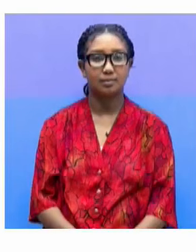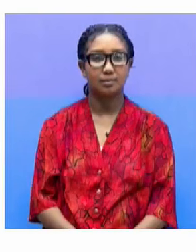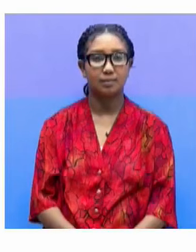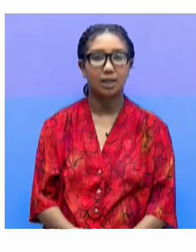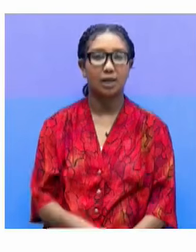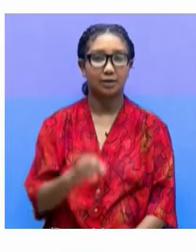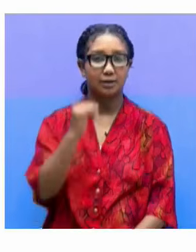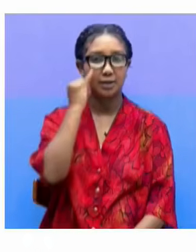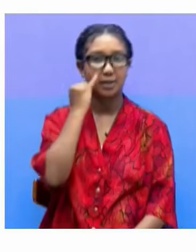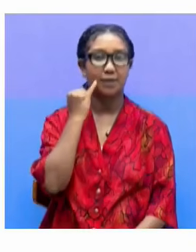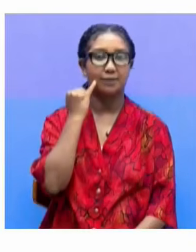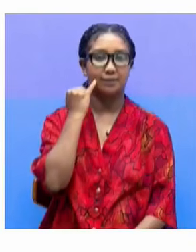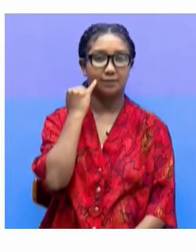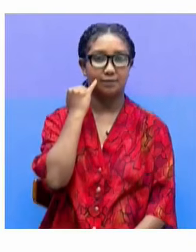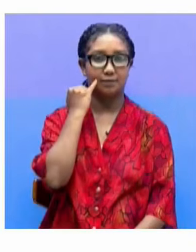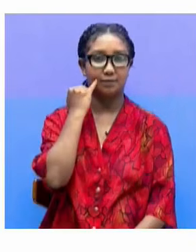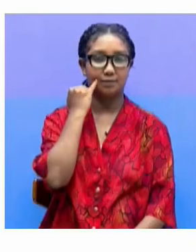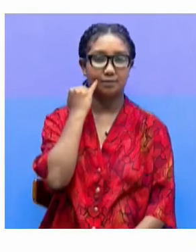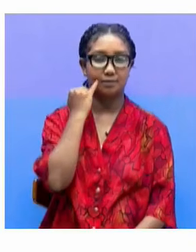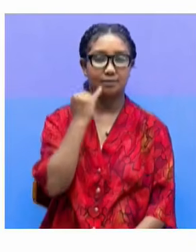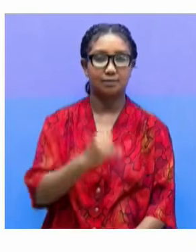If